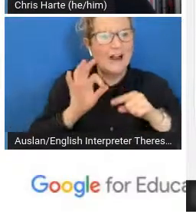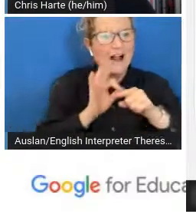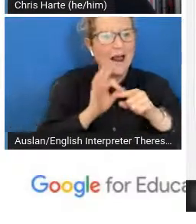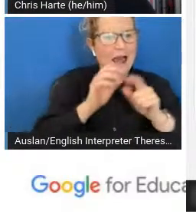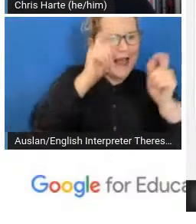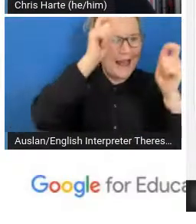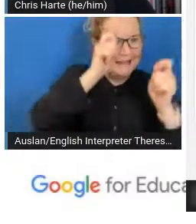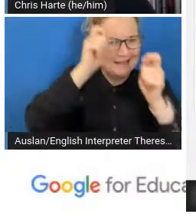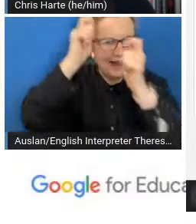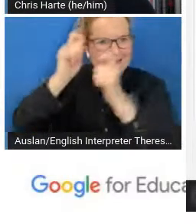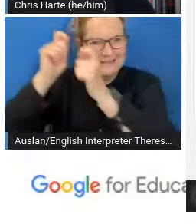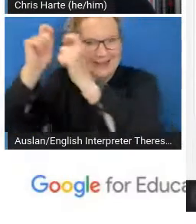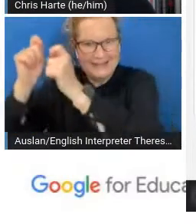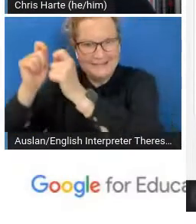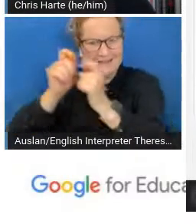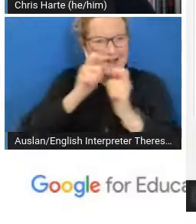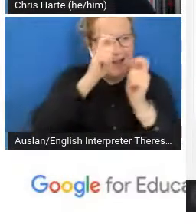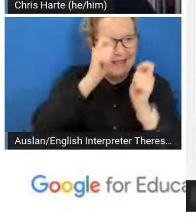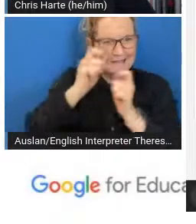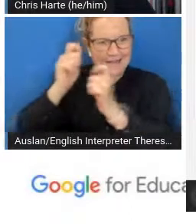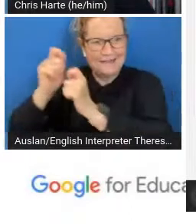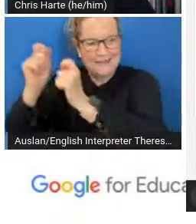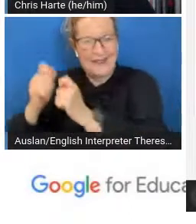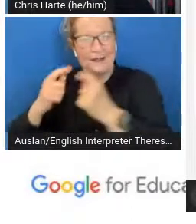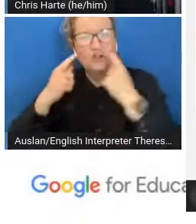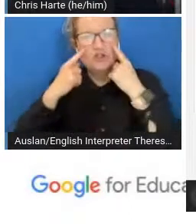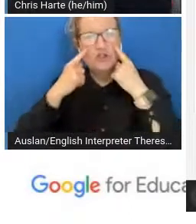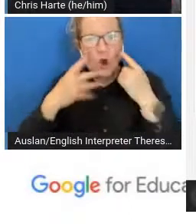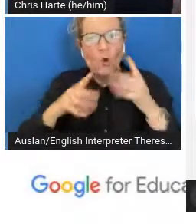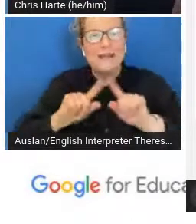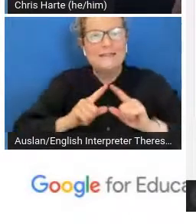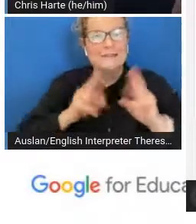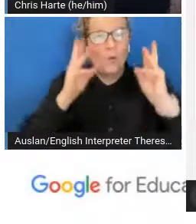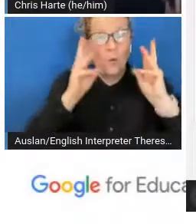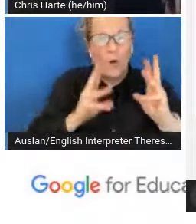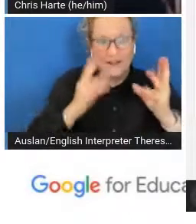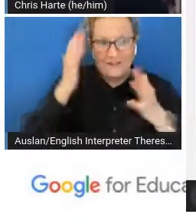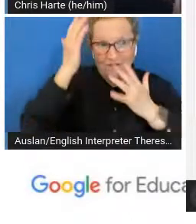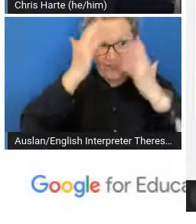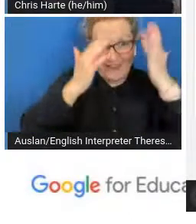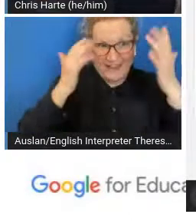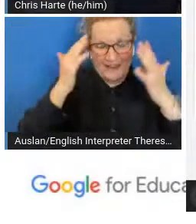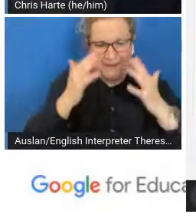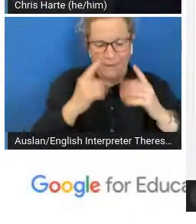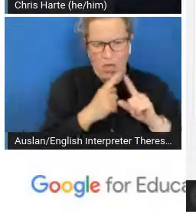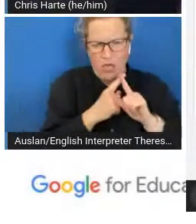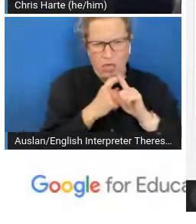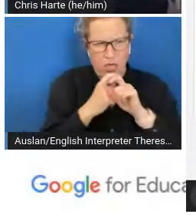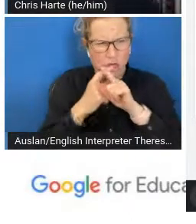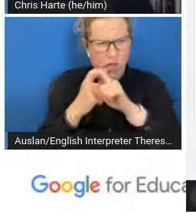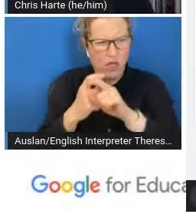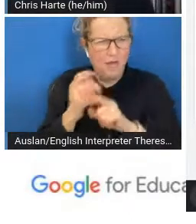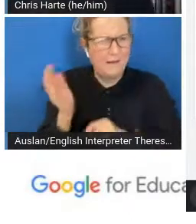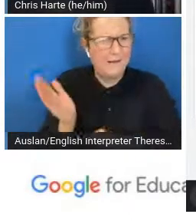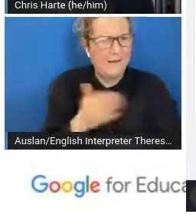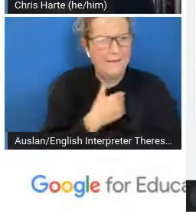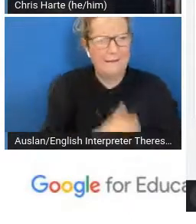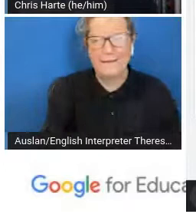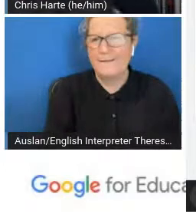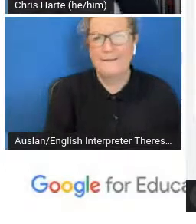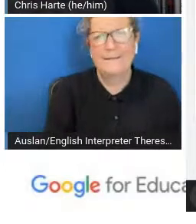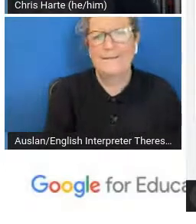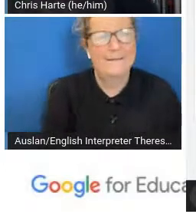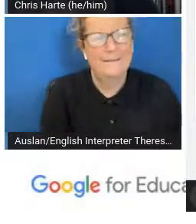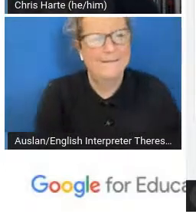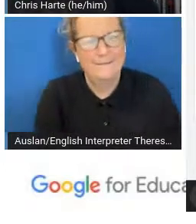colored hats represent different ways of thinking. I'm doing a really good job, Fee, at this explanation today.